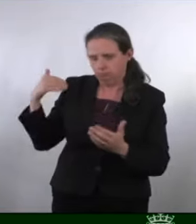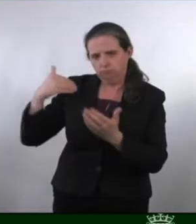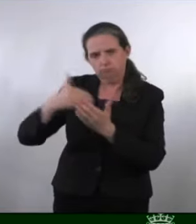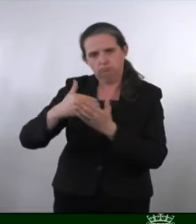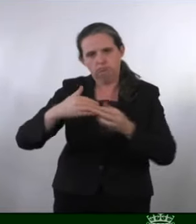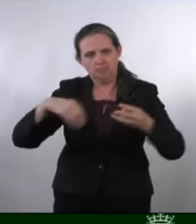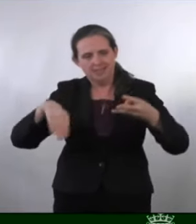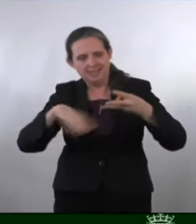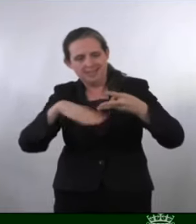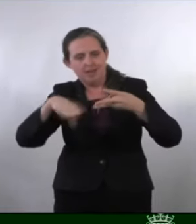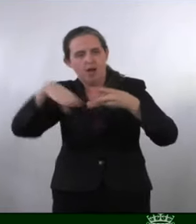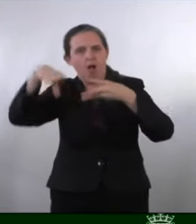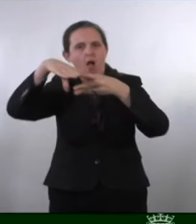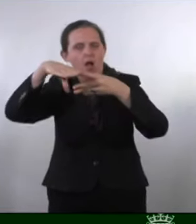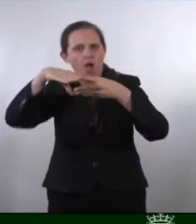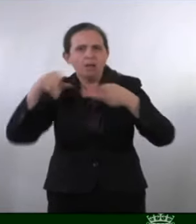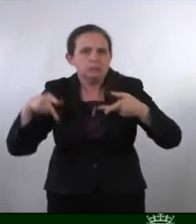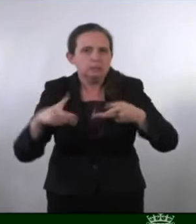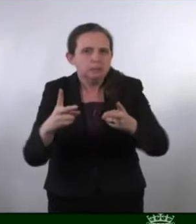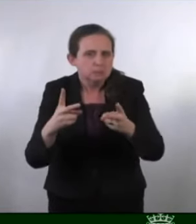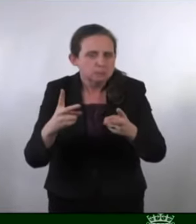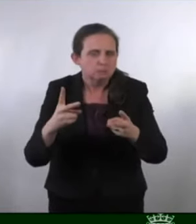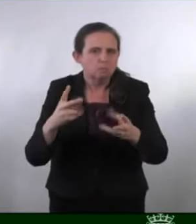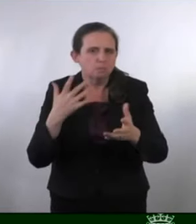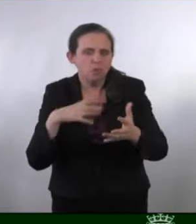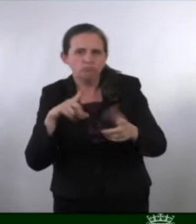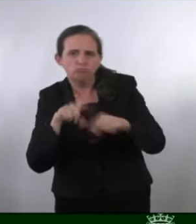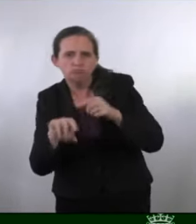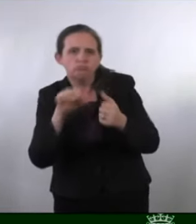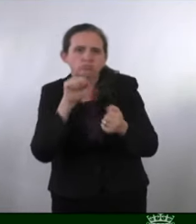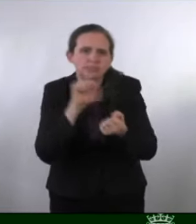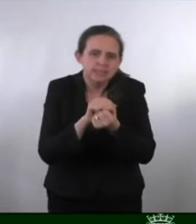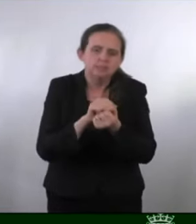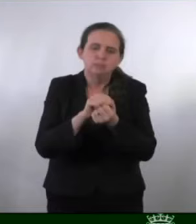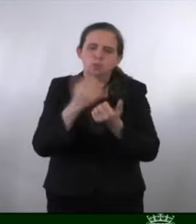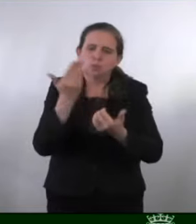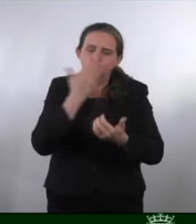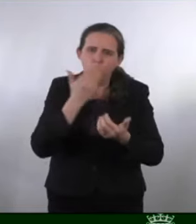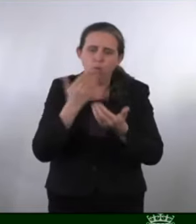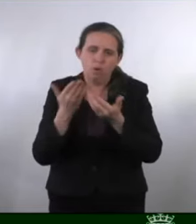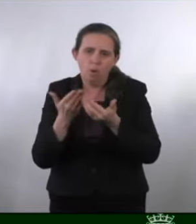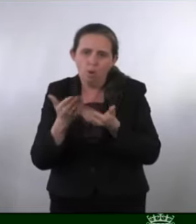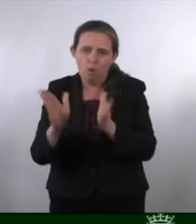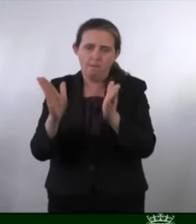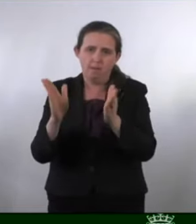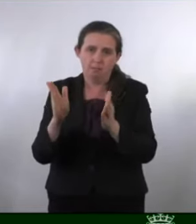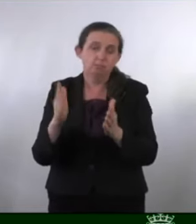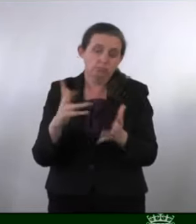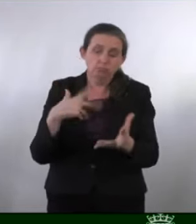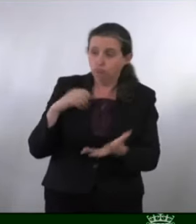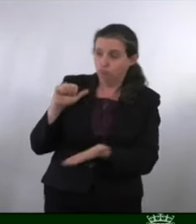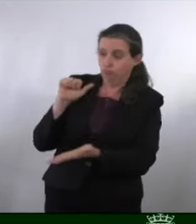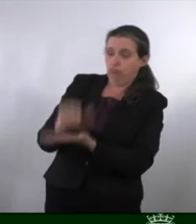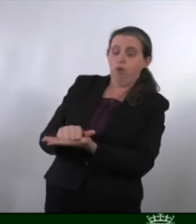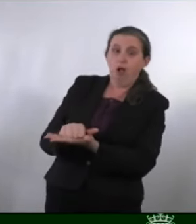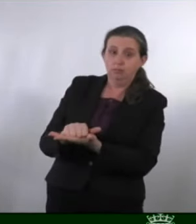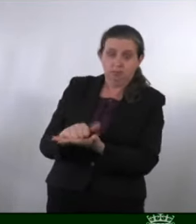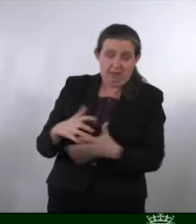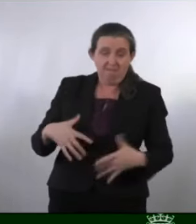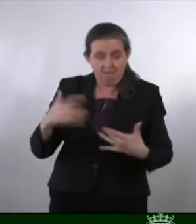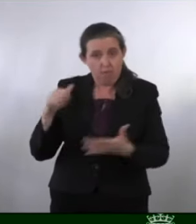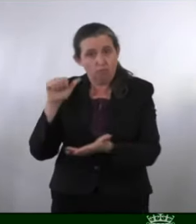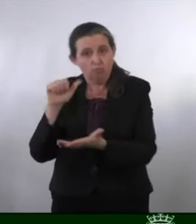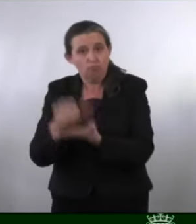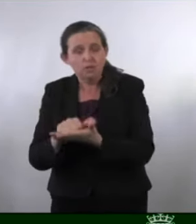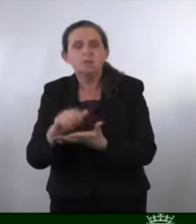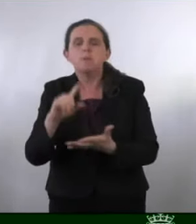lockdown to keep schools open against some of the pressure given to him by some of the unions and various others. But can I just say to him, one of the things that many